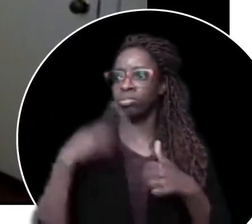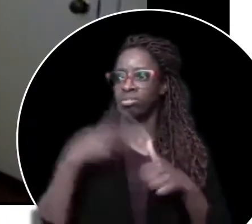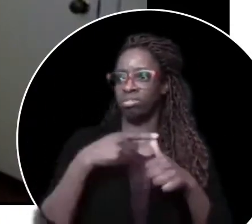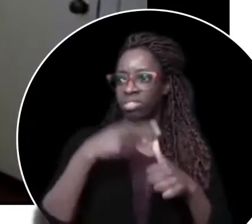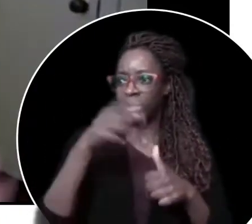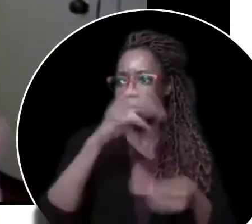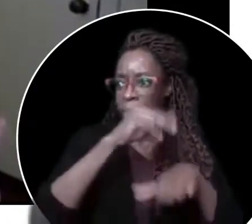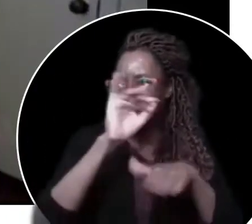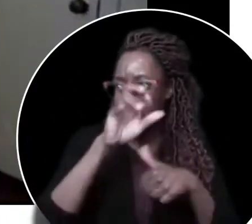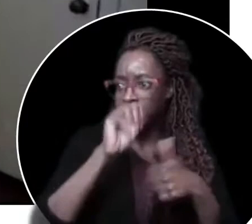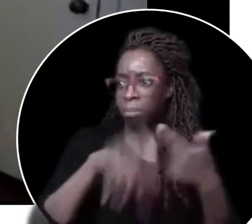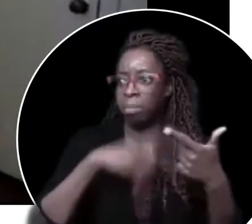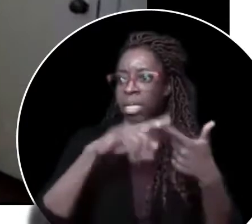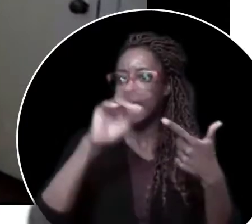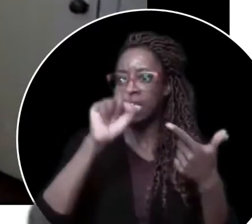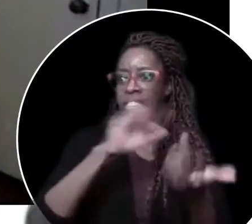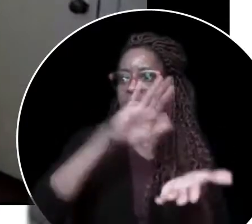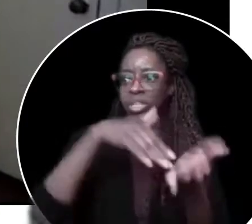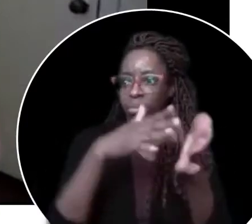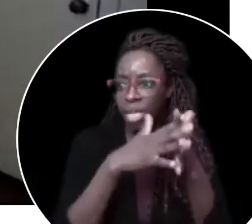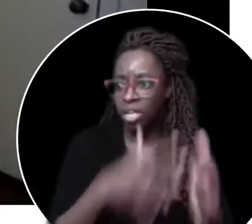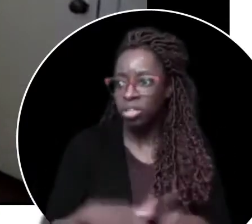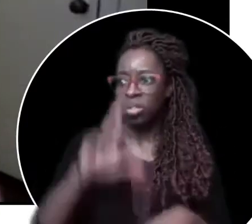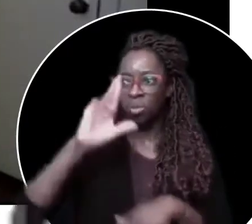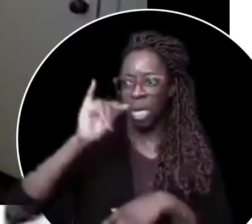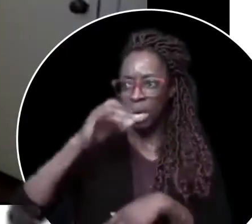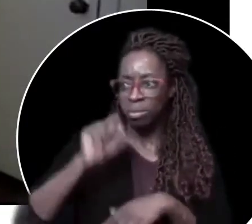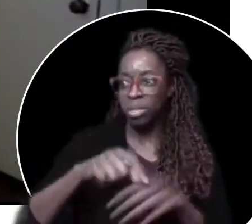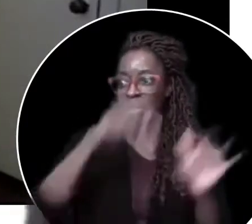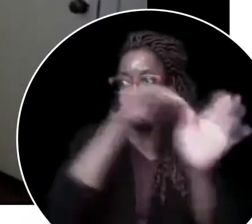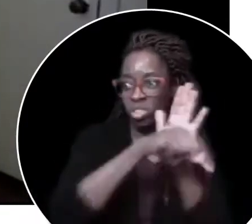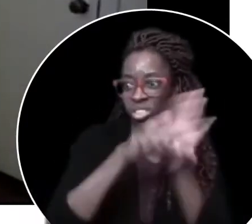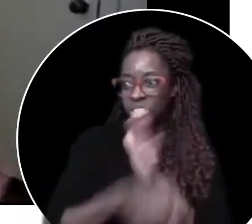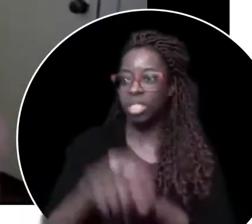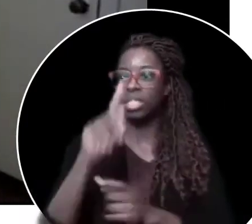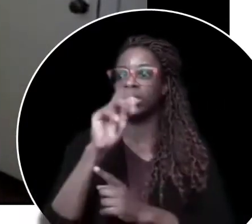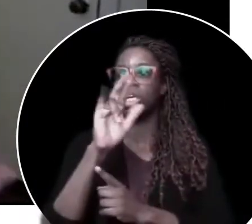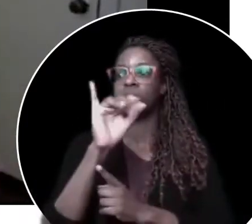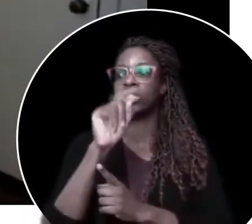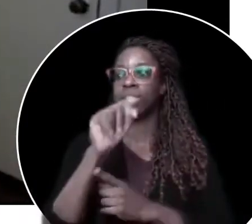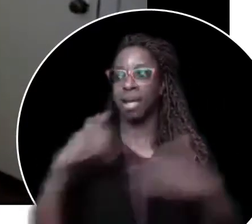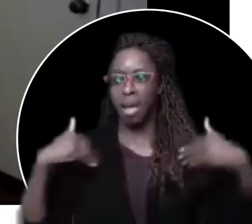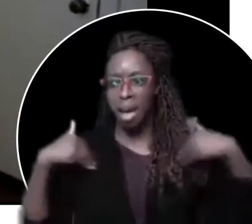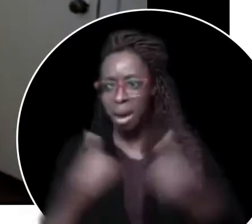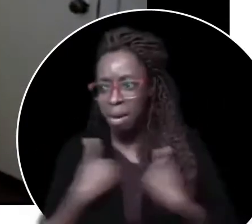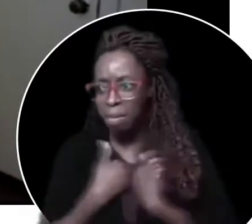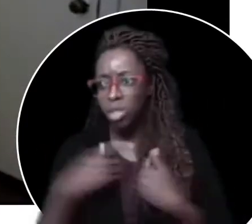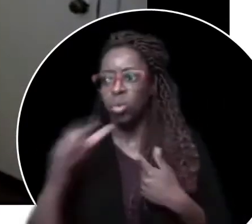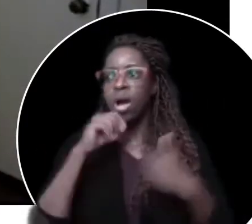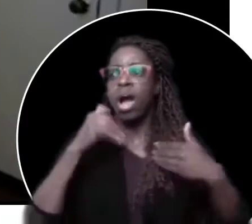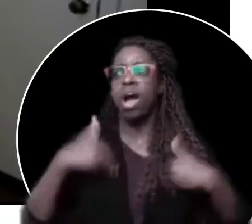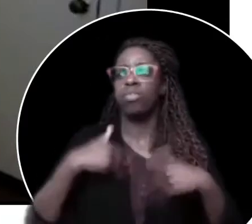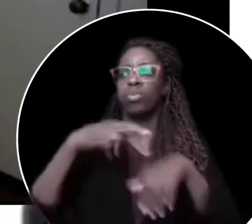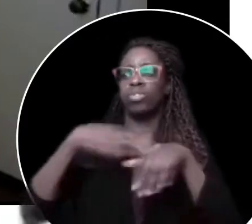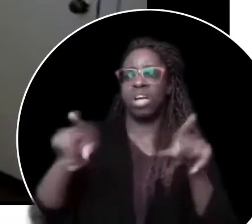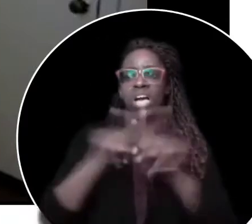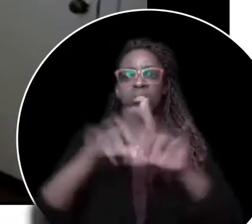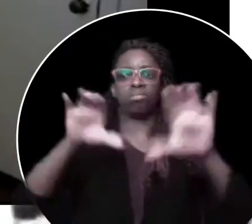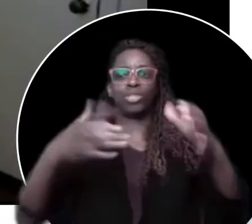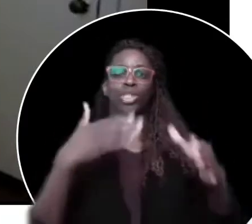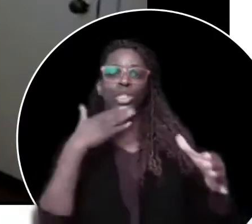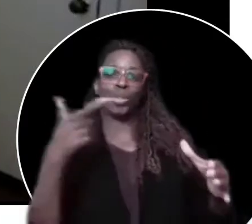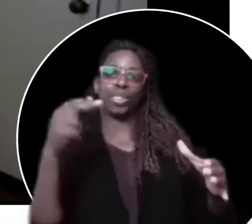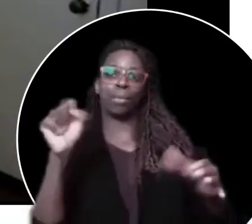what he referred to as good genes, who should go back to their filthy shithole countries. In this